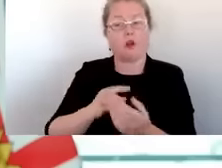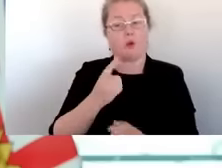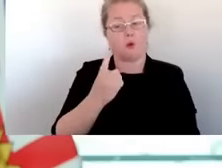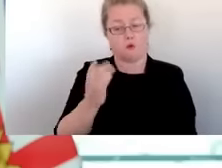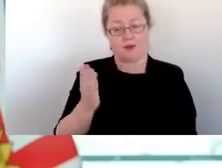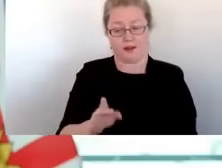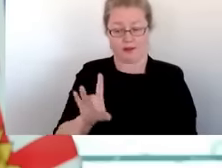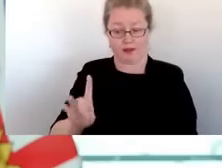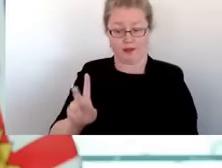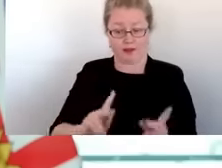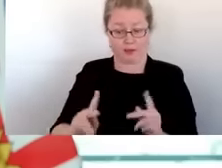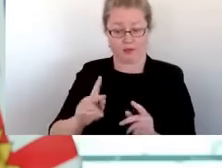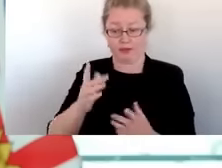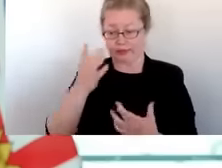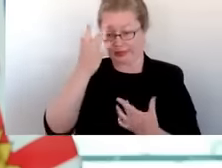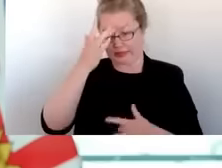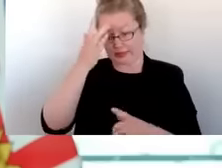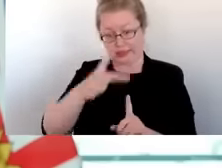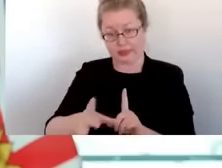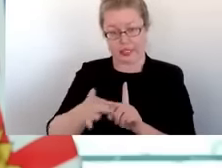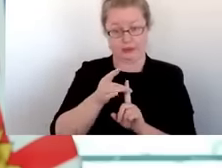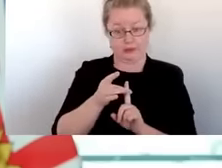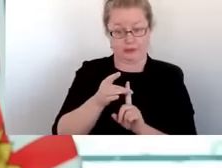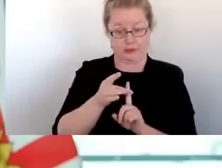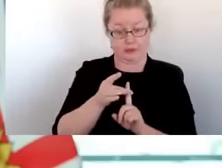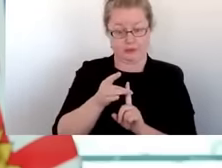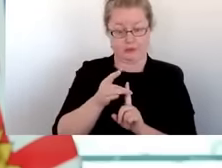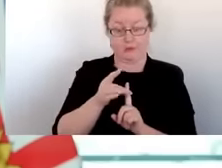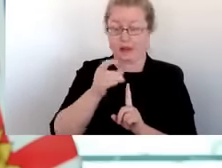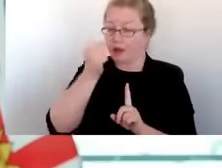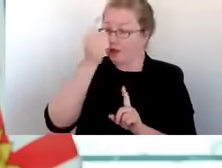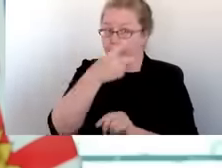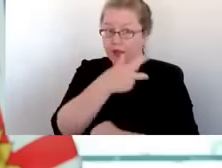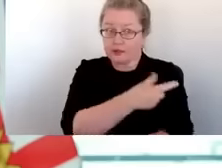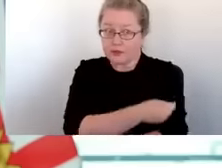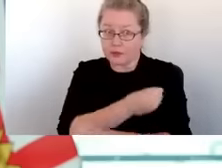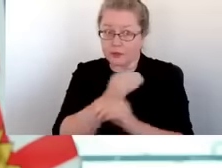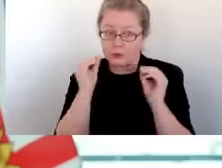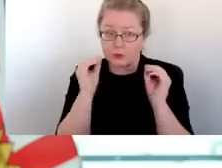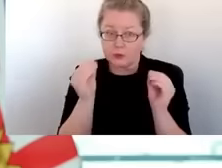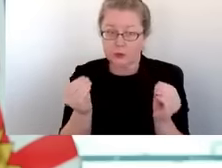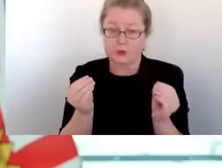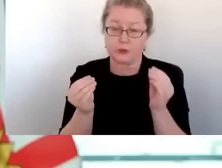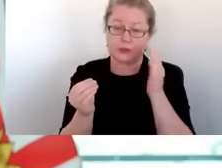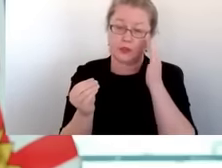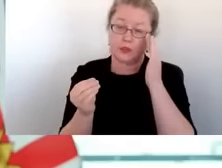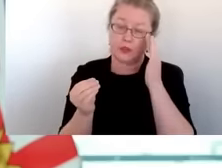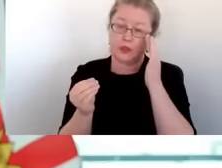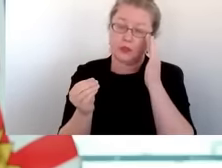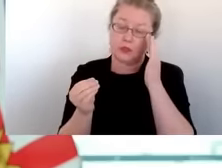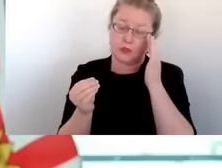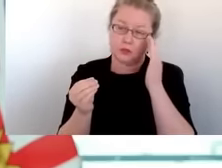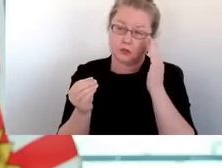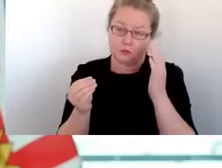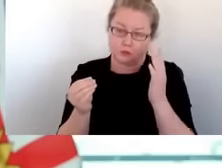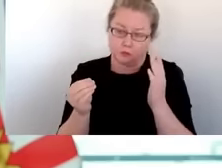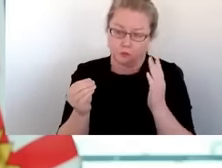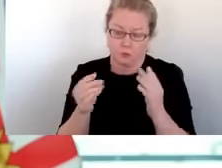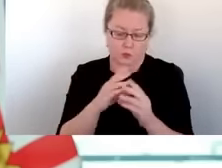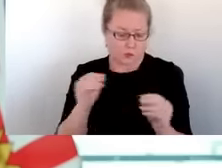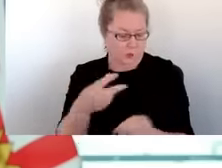are infected and don't infected but not vaccinated. So people who have only infection, whether it's